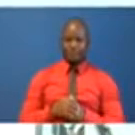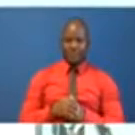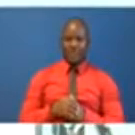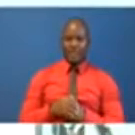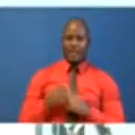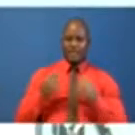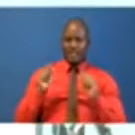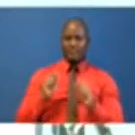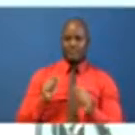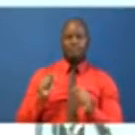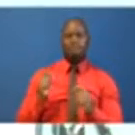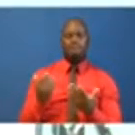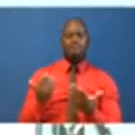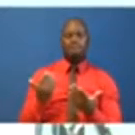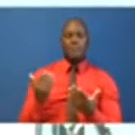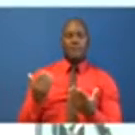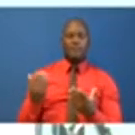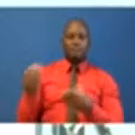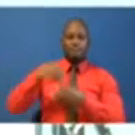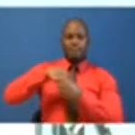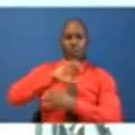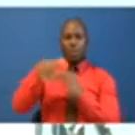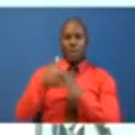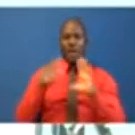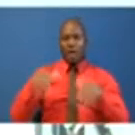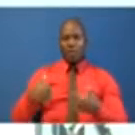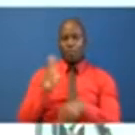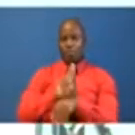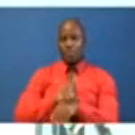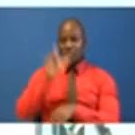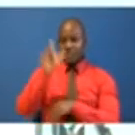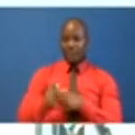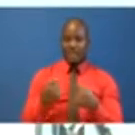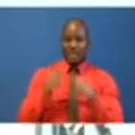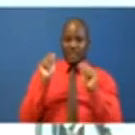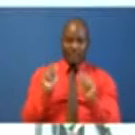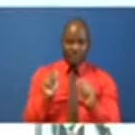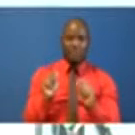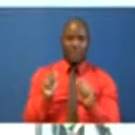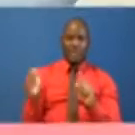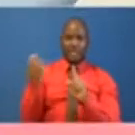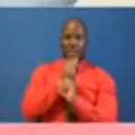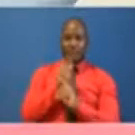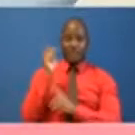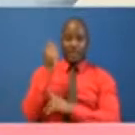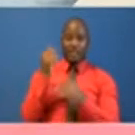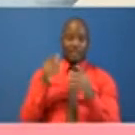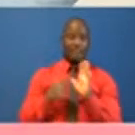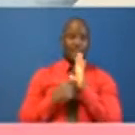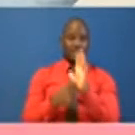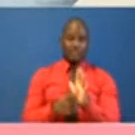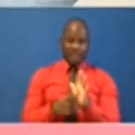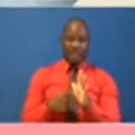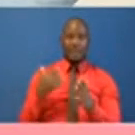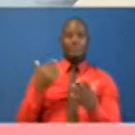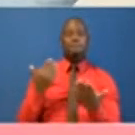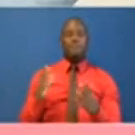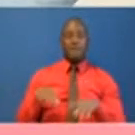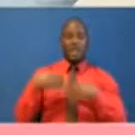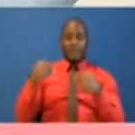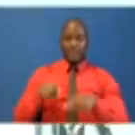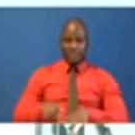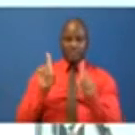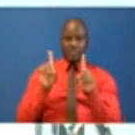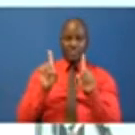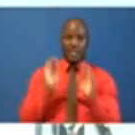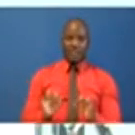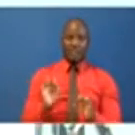and trying to cater for it with it with the limited space that we have or how do you see it you are saying trying to cater for this they're not trying just catering for yourself